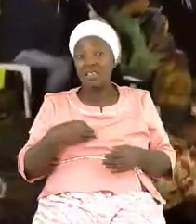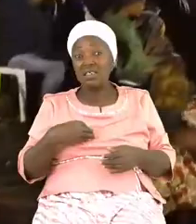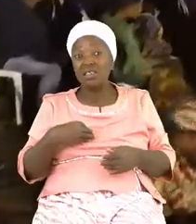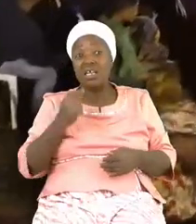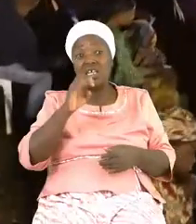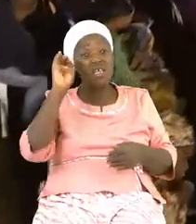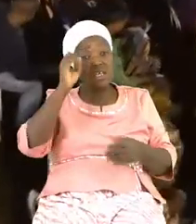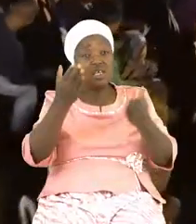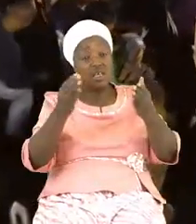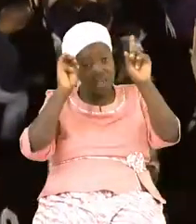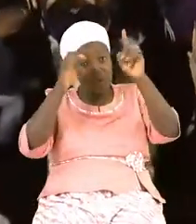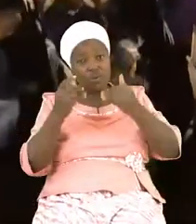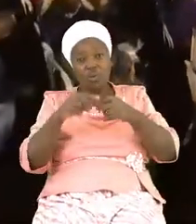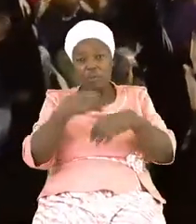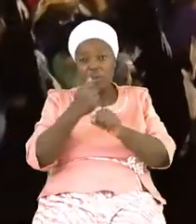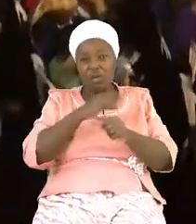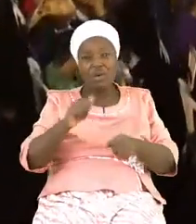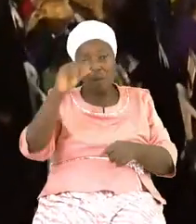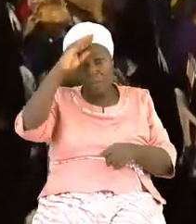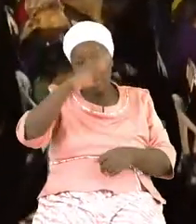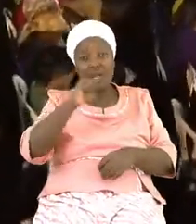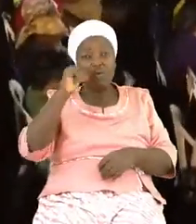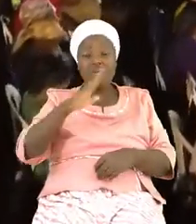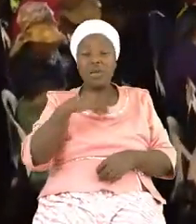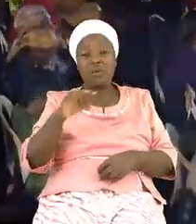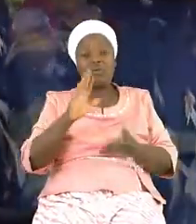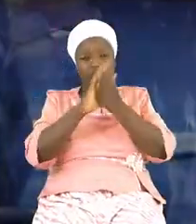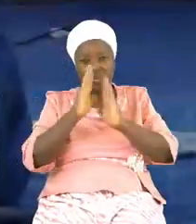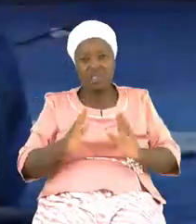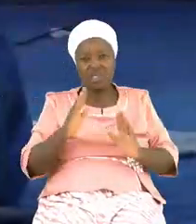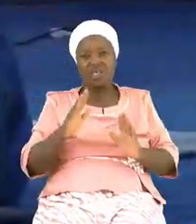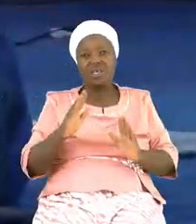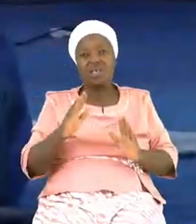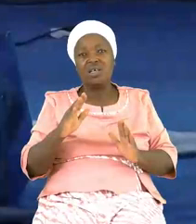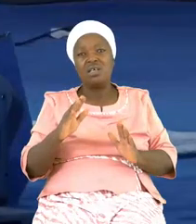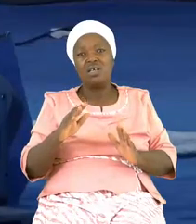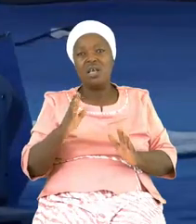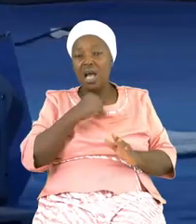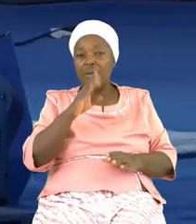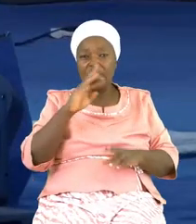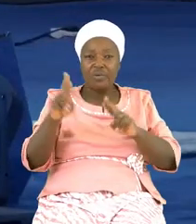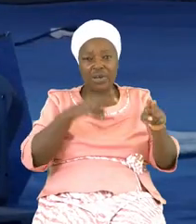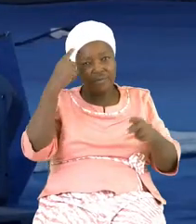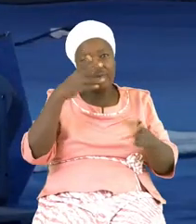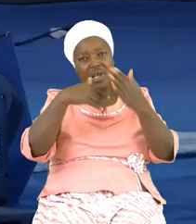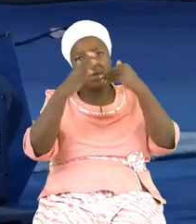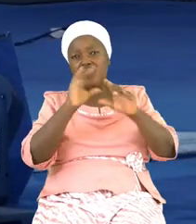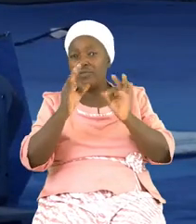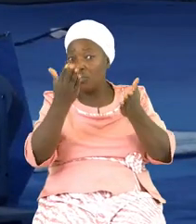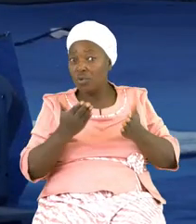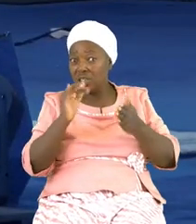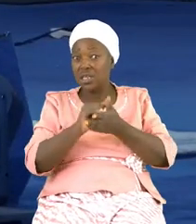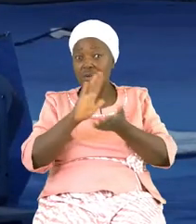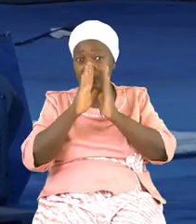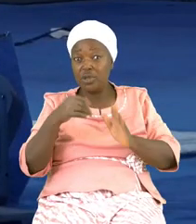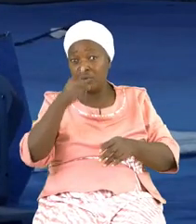a woman of peace, and a candidate for heaven. If you want that peace of God, and you want to